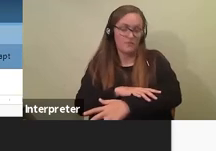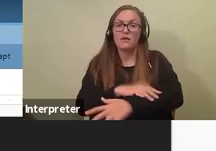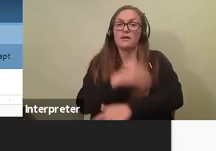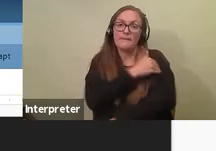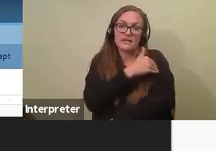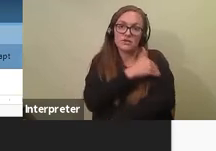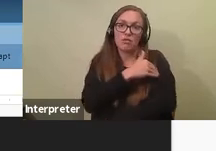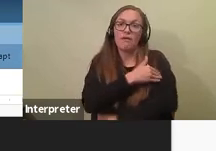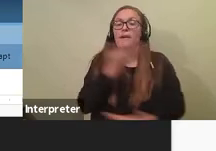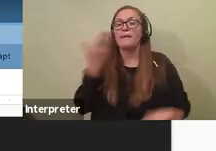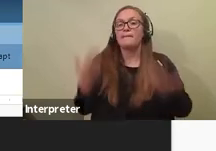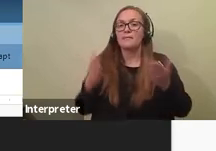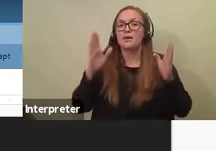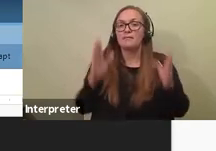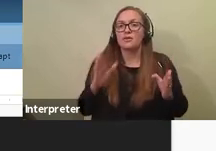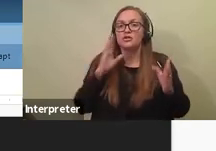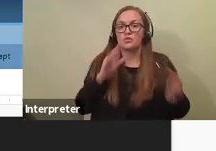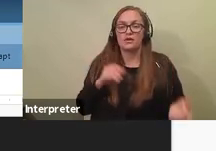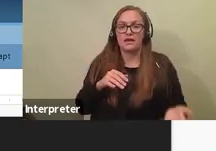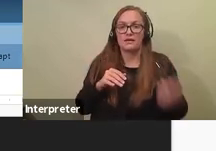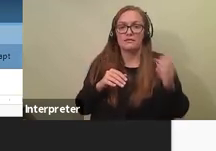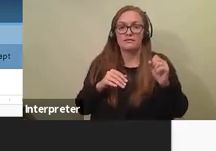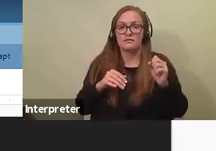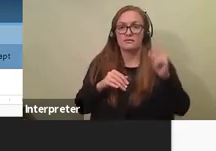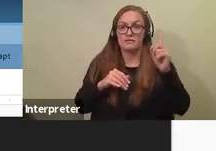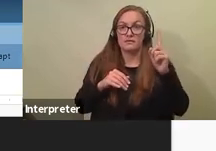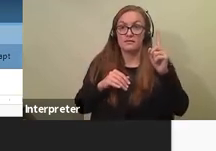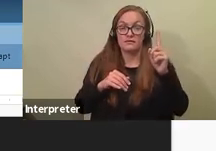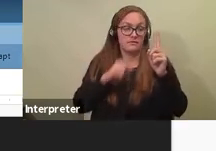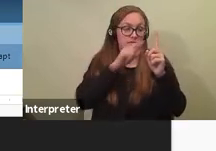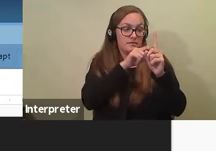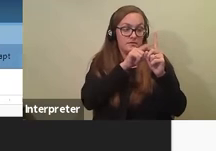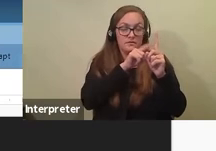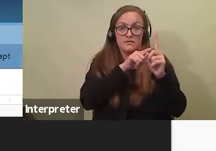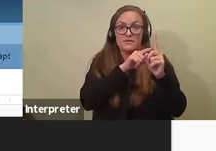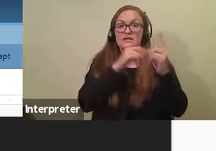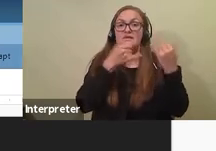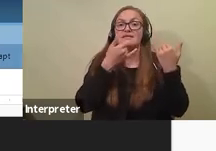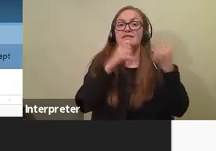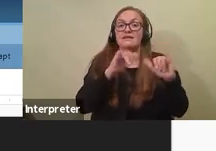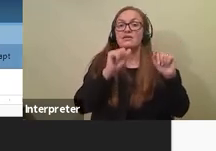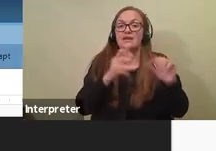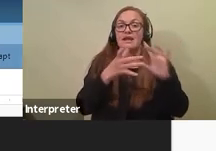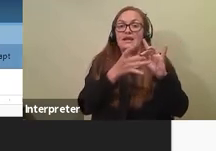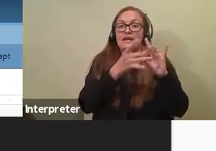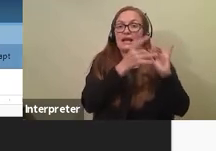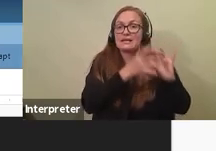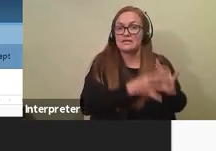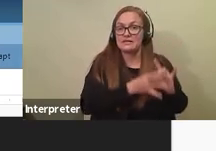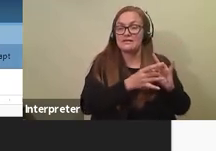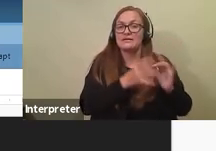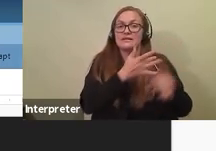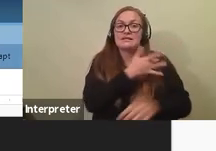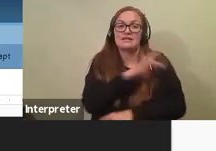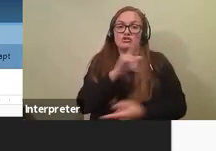you know, tense their arm or like raise a finger, for example, you can still connect these sensors to those to the